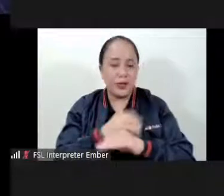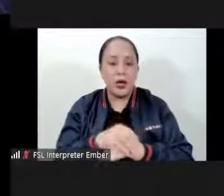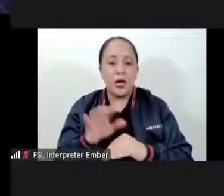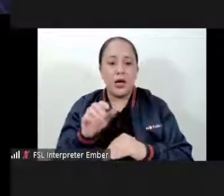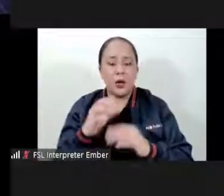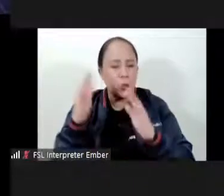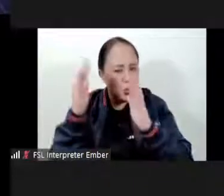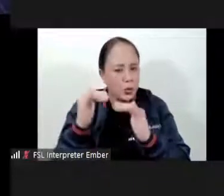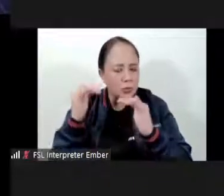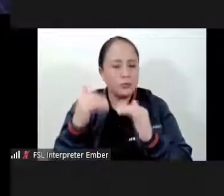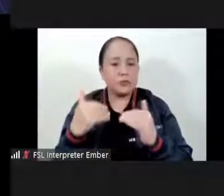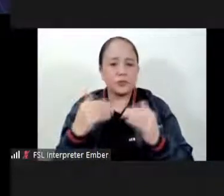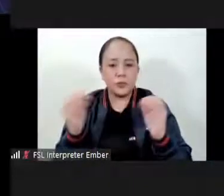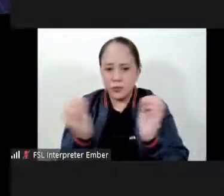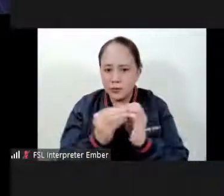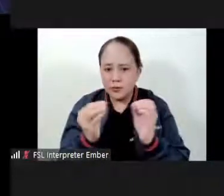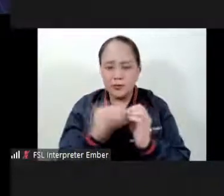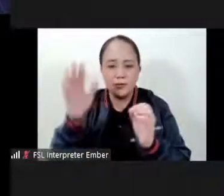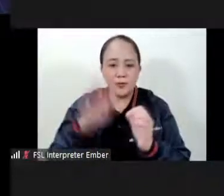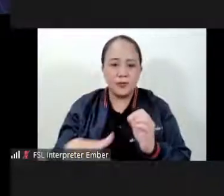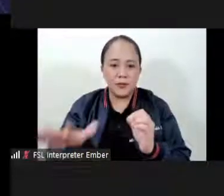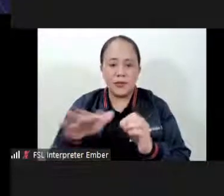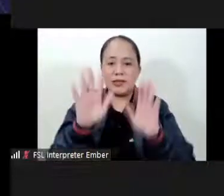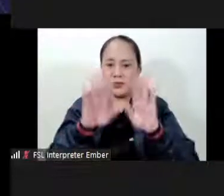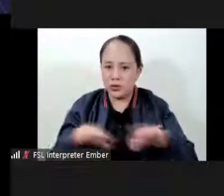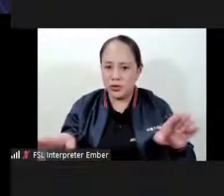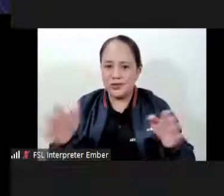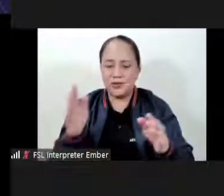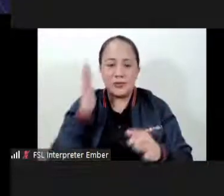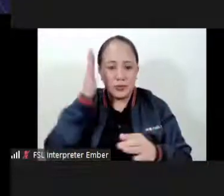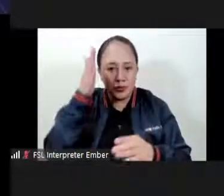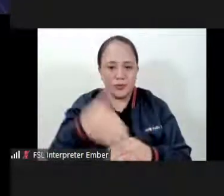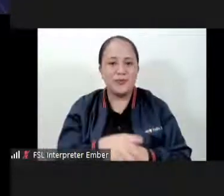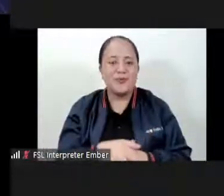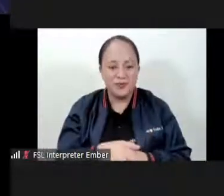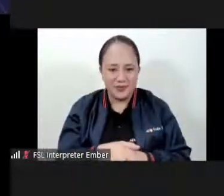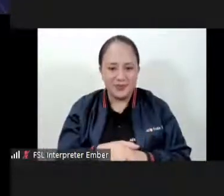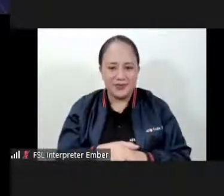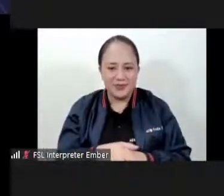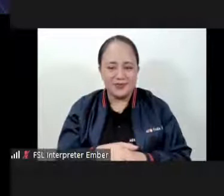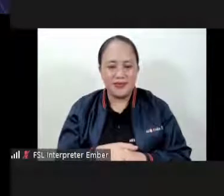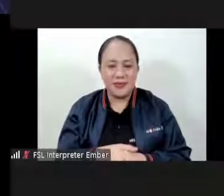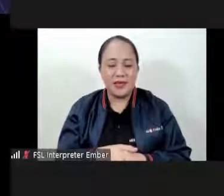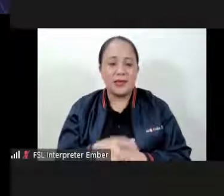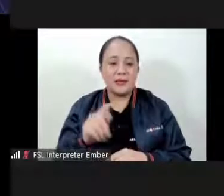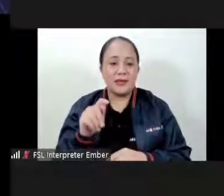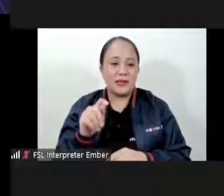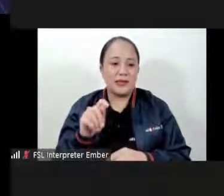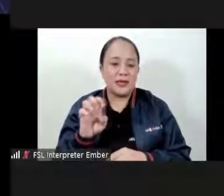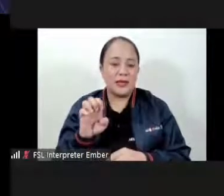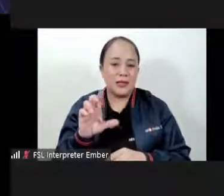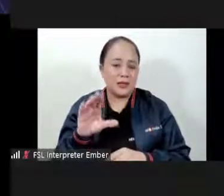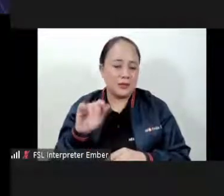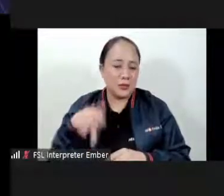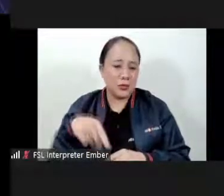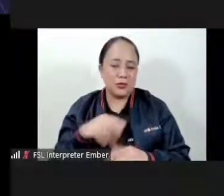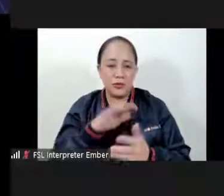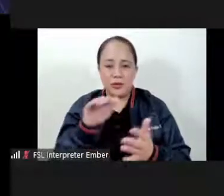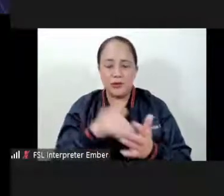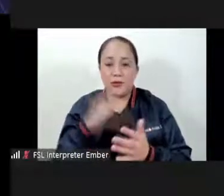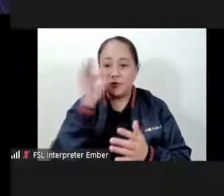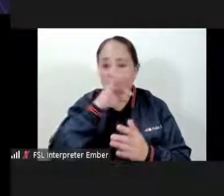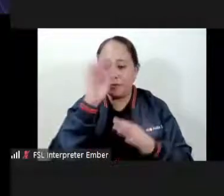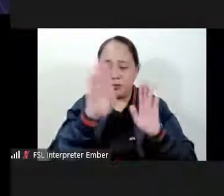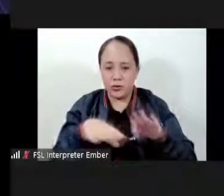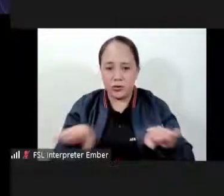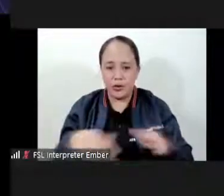hope we could reach more areas and children in the future. Tele-CPU Center is for the Filipino children.